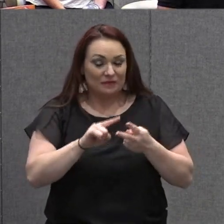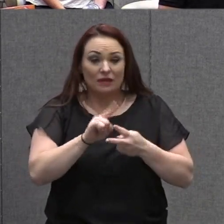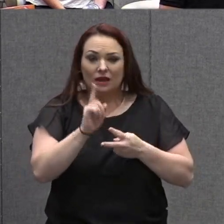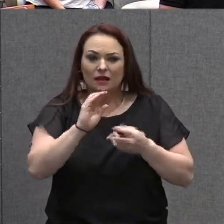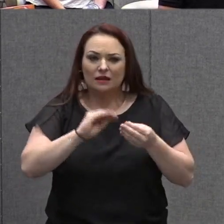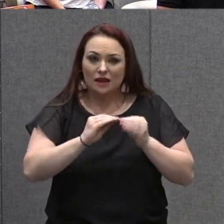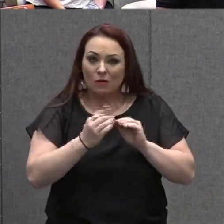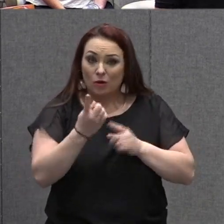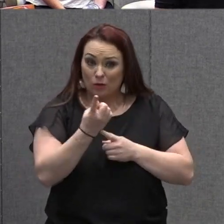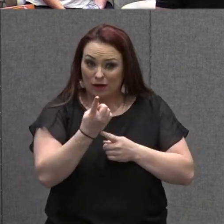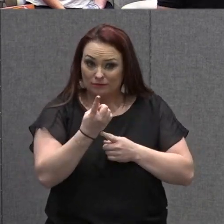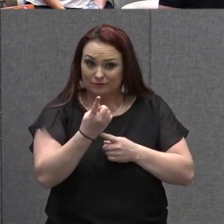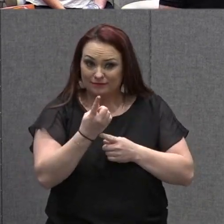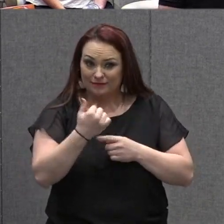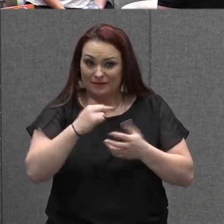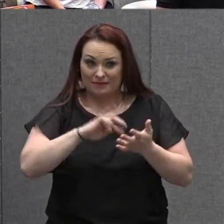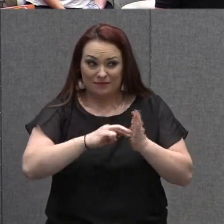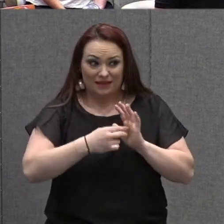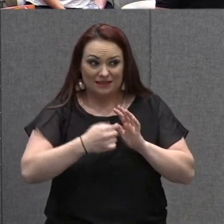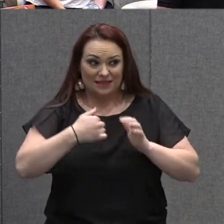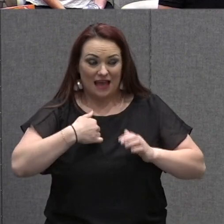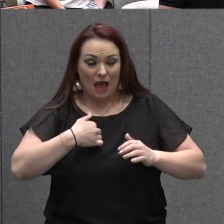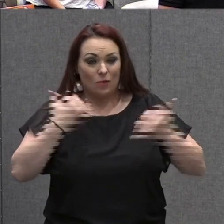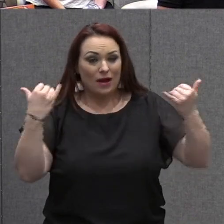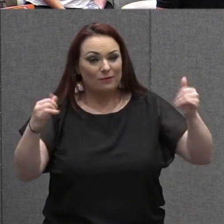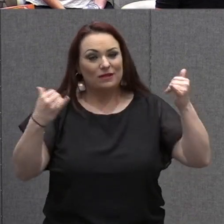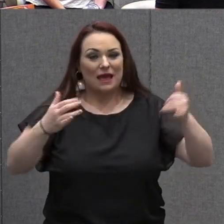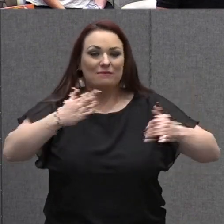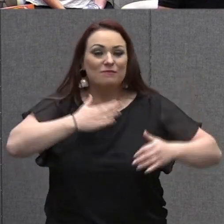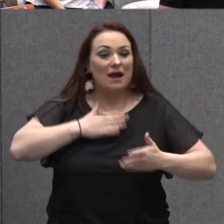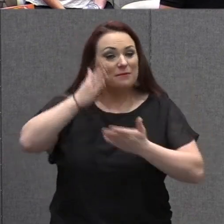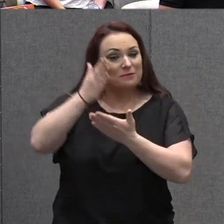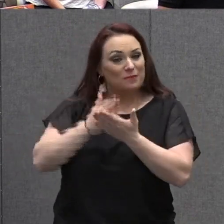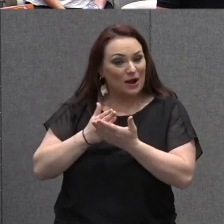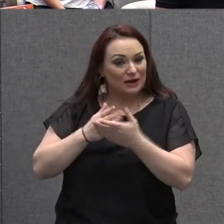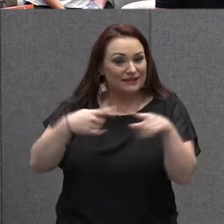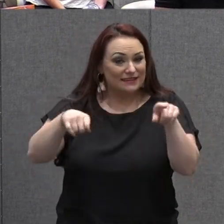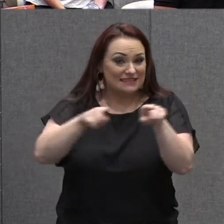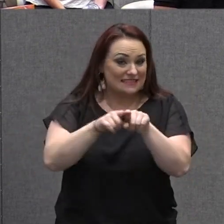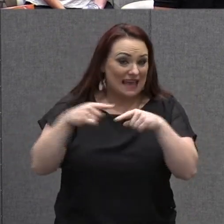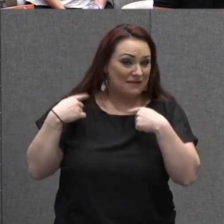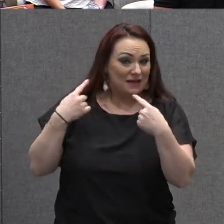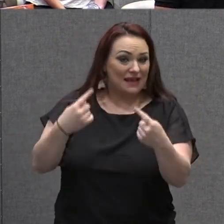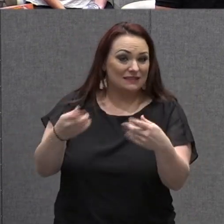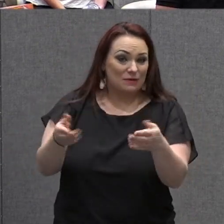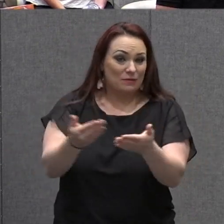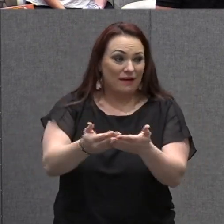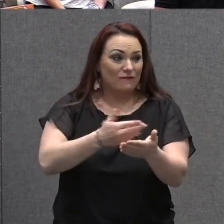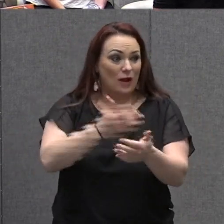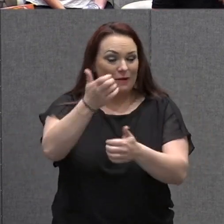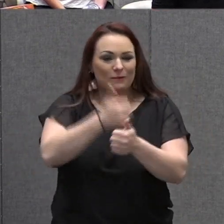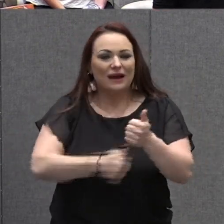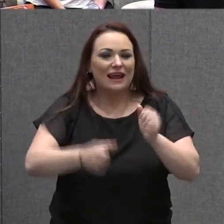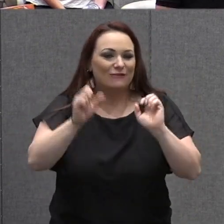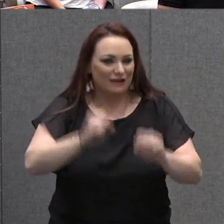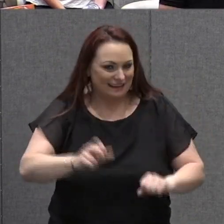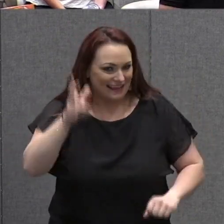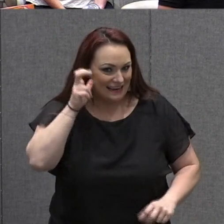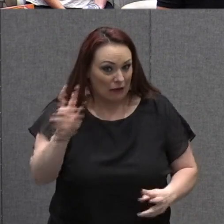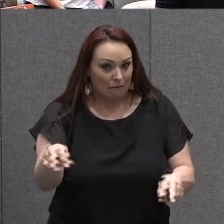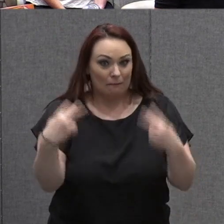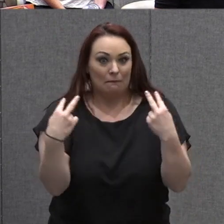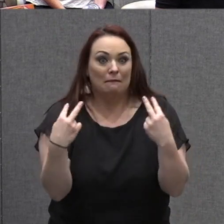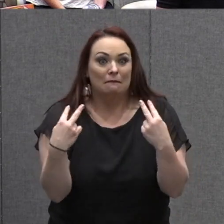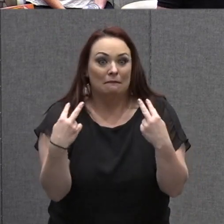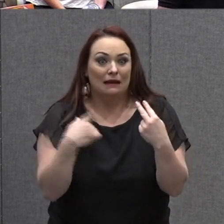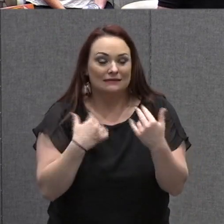means I'm going to play my part the same way I was before, but guess what? Everyone gets to hear it now because I'm